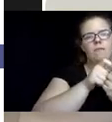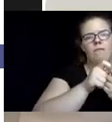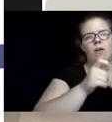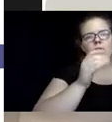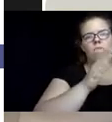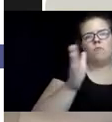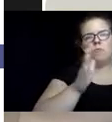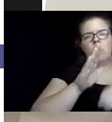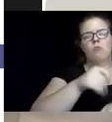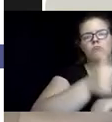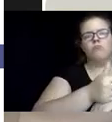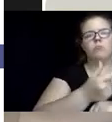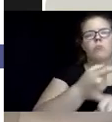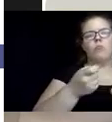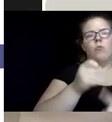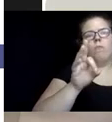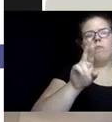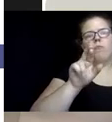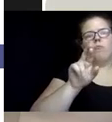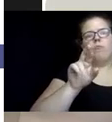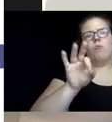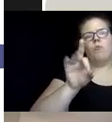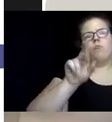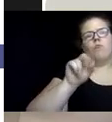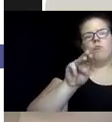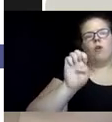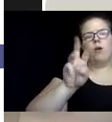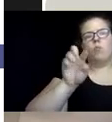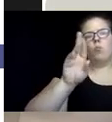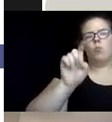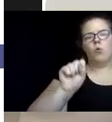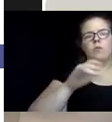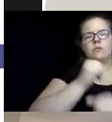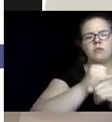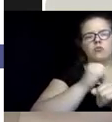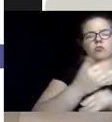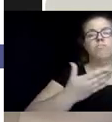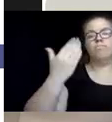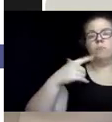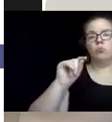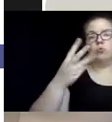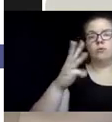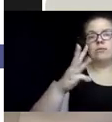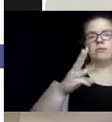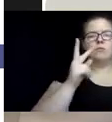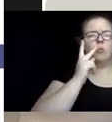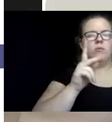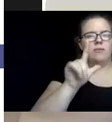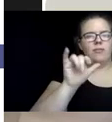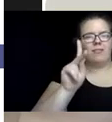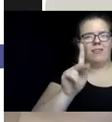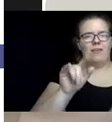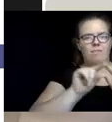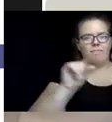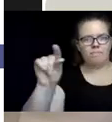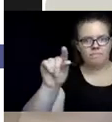created by Frameworks Institute. Back in 2016, I show the link there, they came up